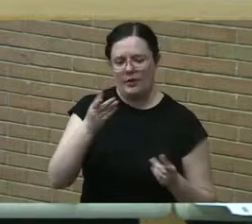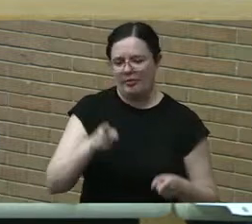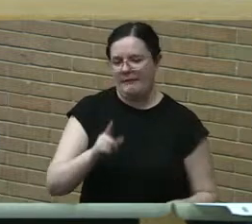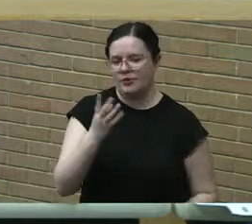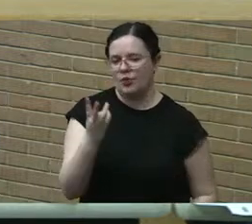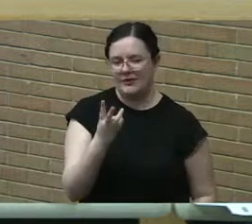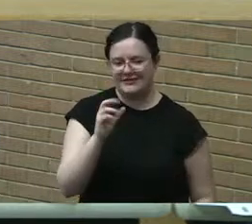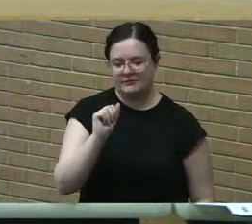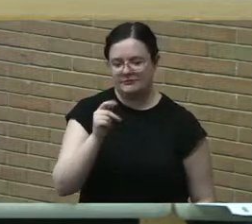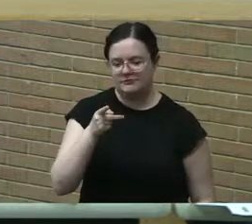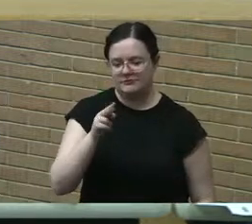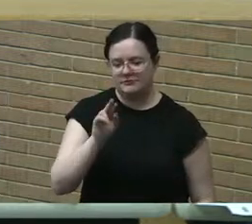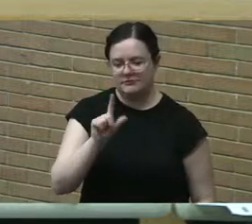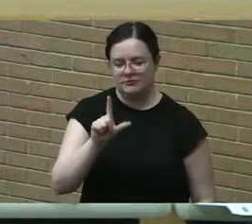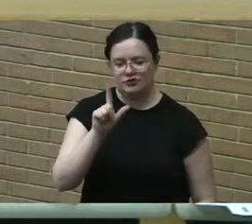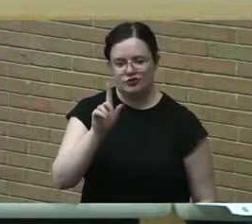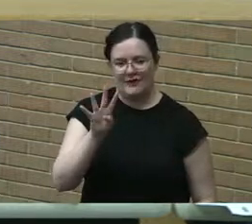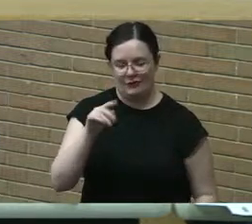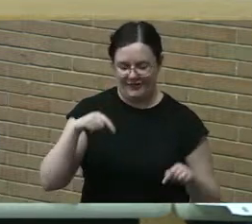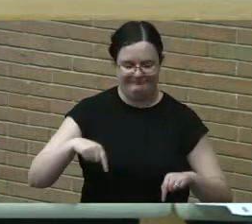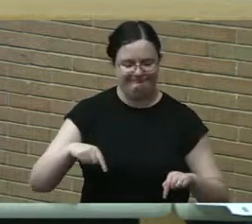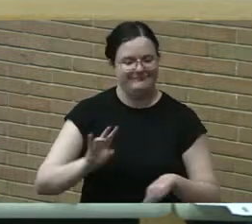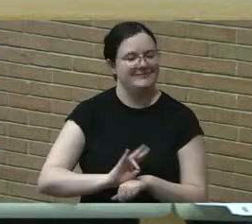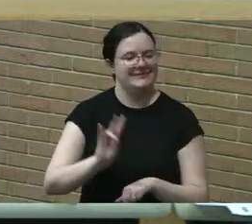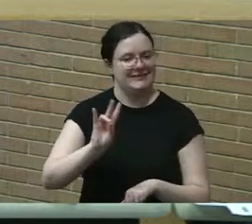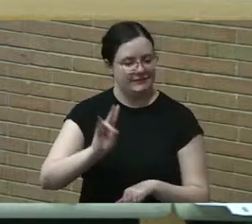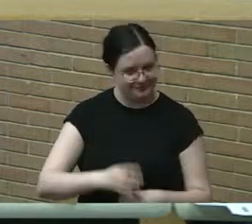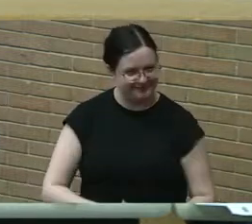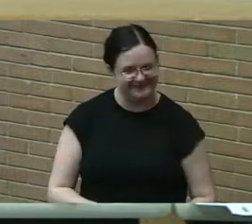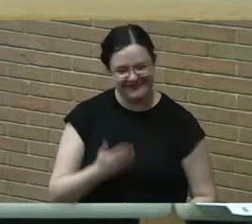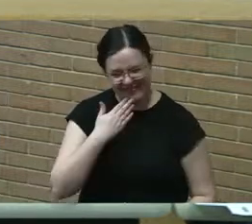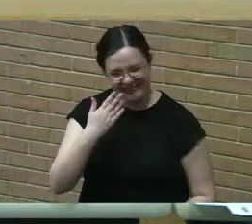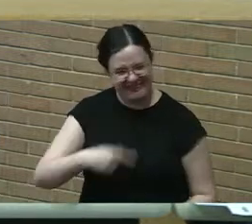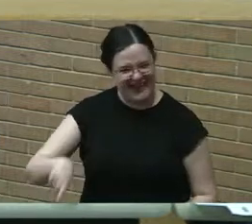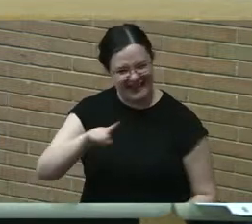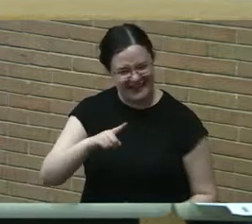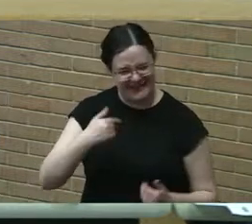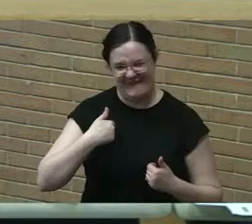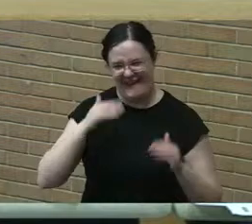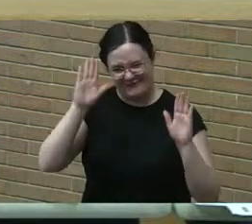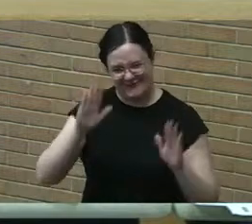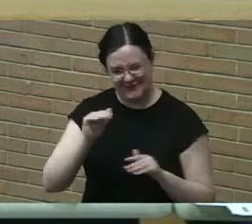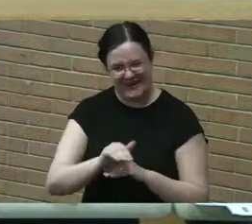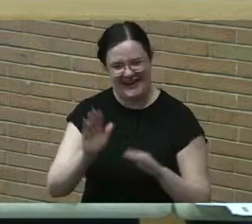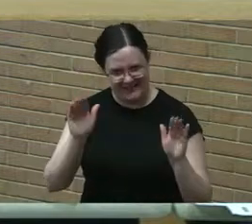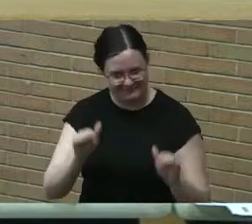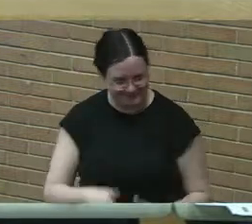24th, of course, right here at 7 o'clock. Thank you, everybody, and have a great evening.